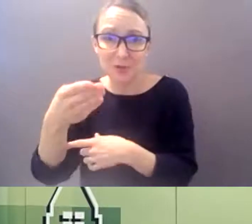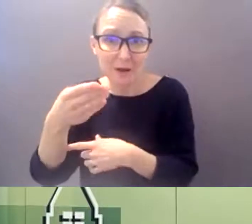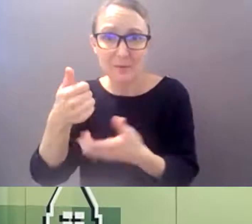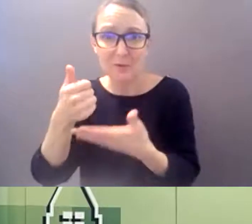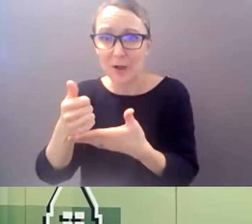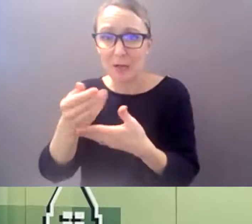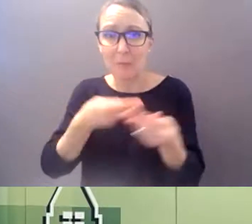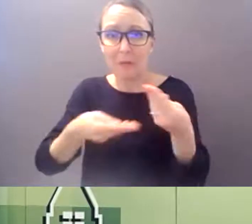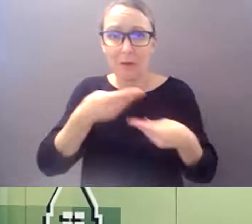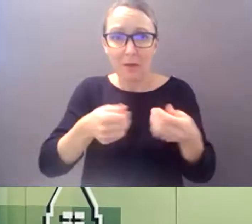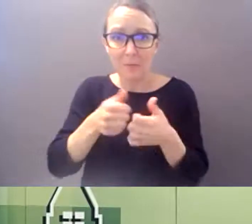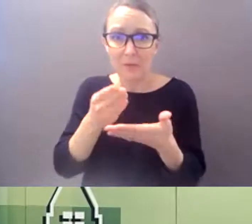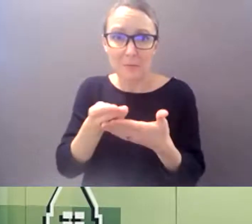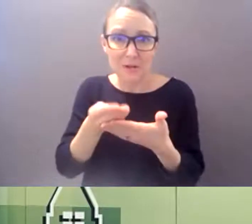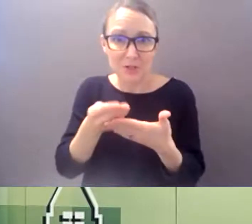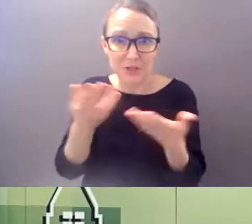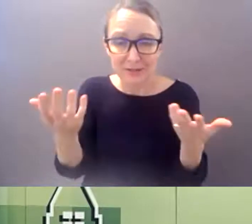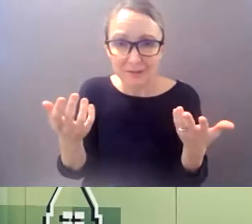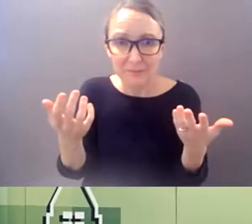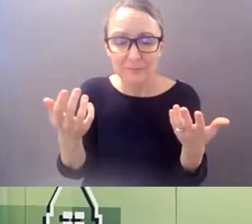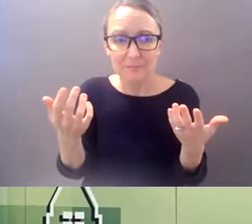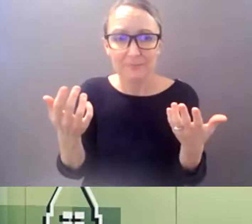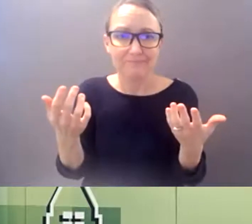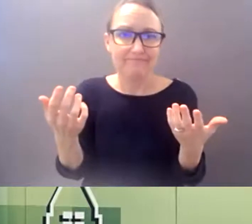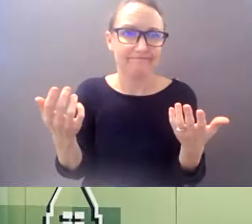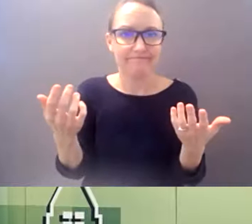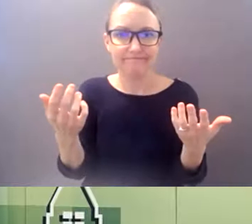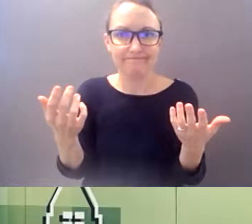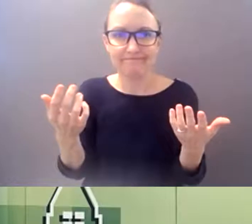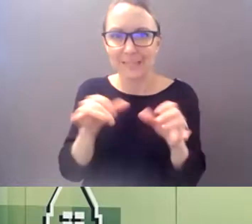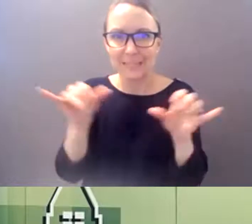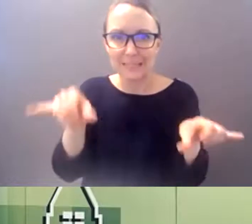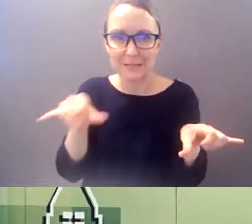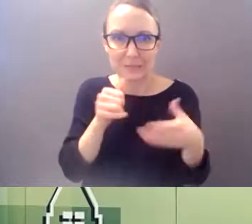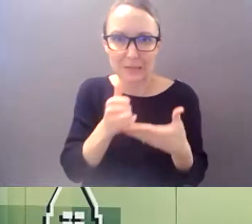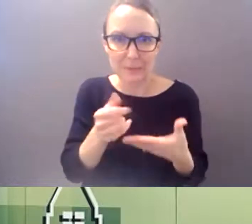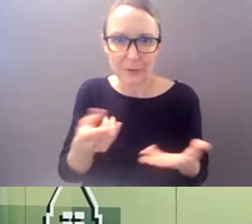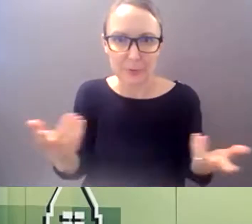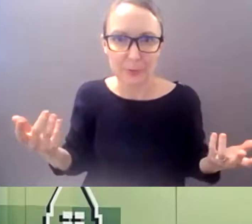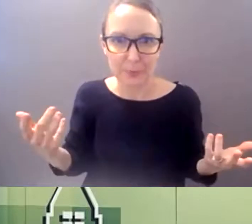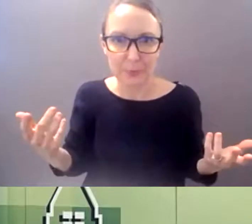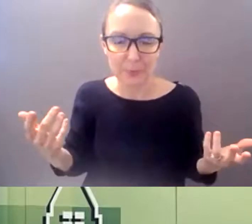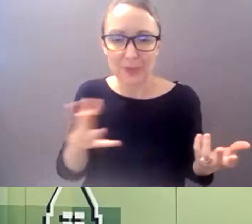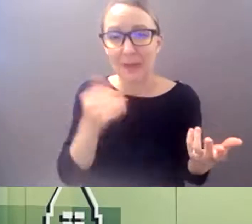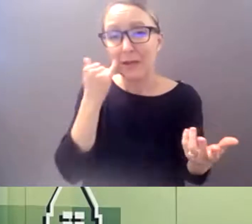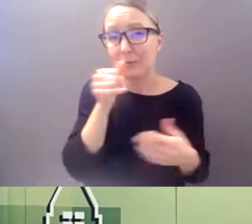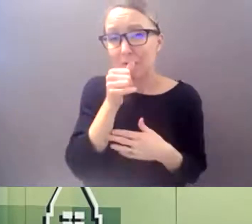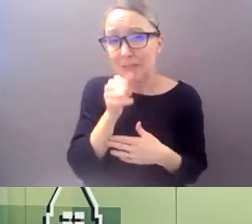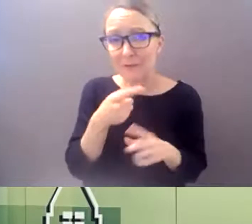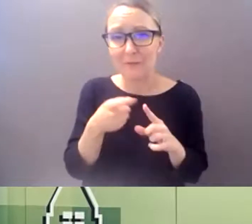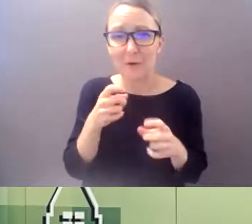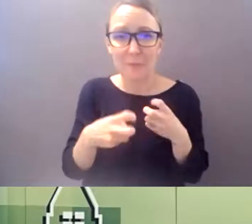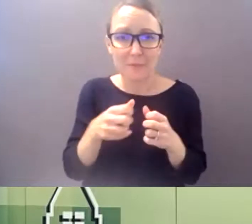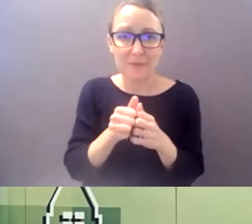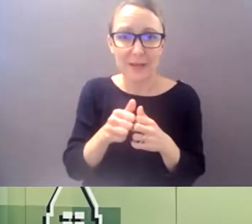or $500, $600 a month, the system doesn't help you. And if you are suffering from issues of, let's say,